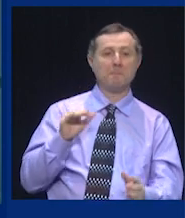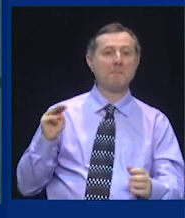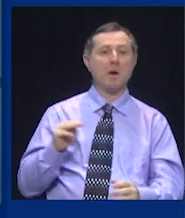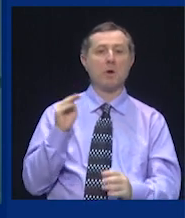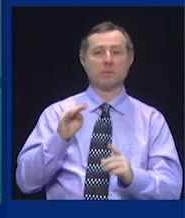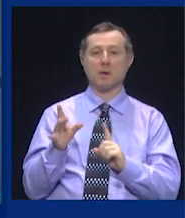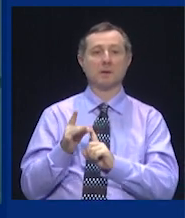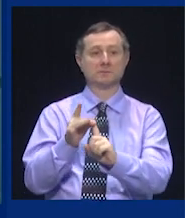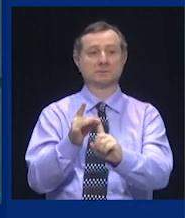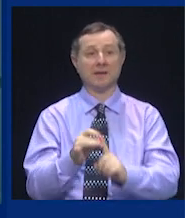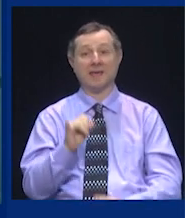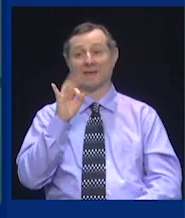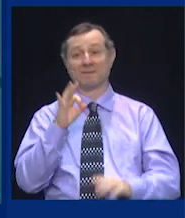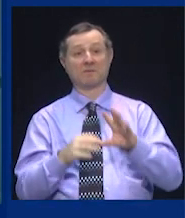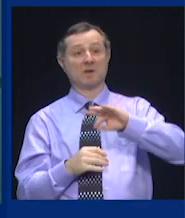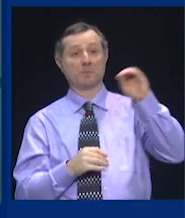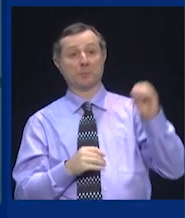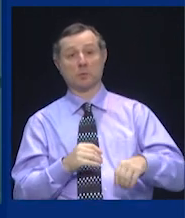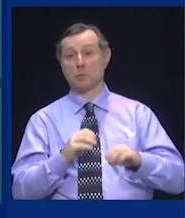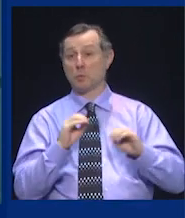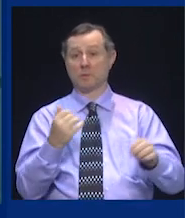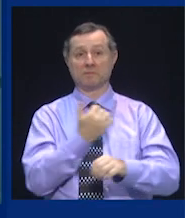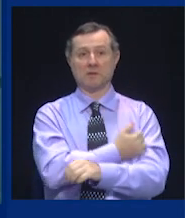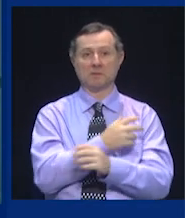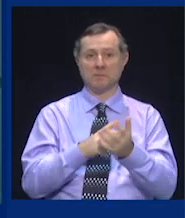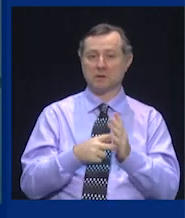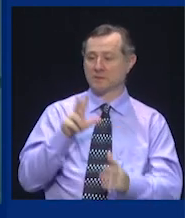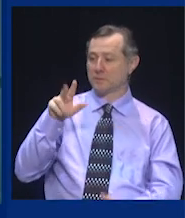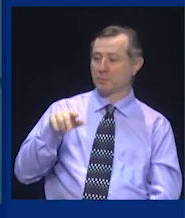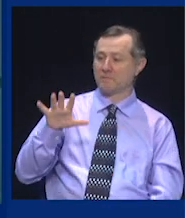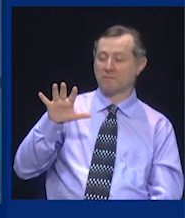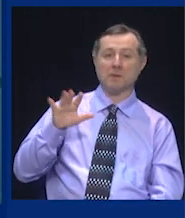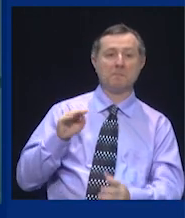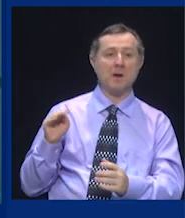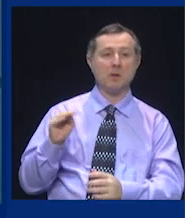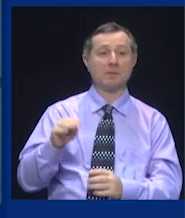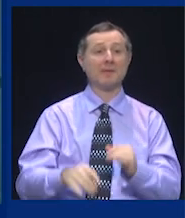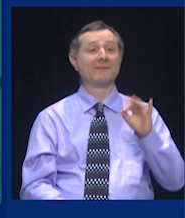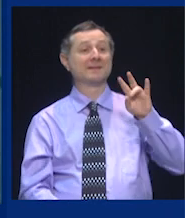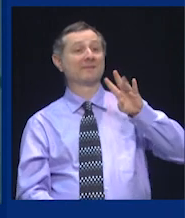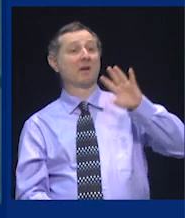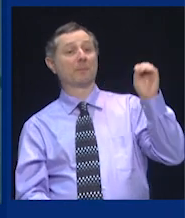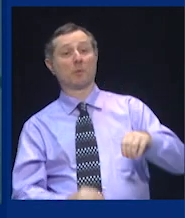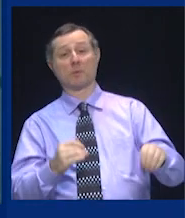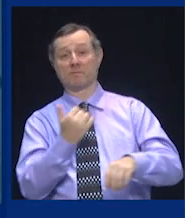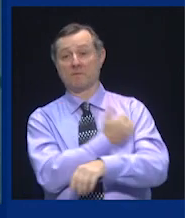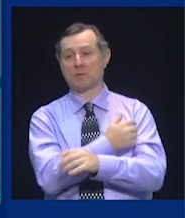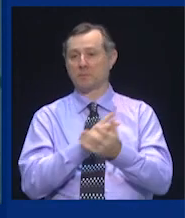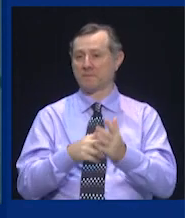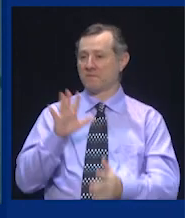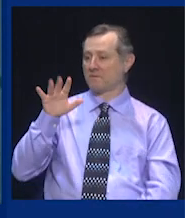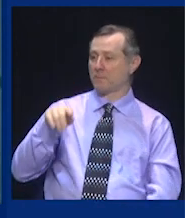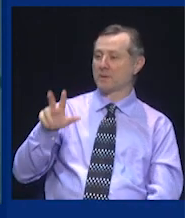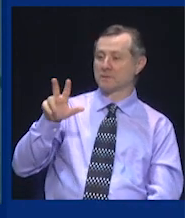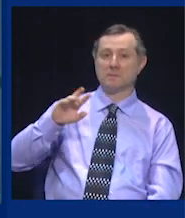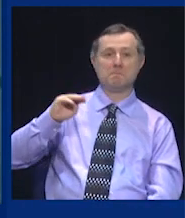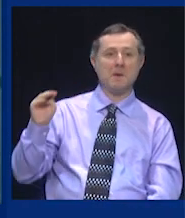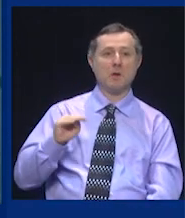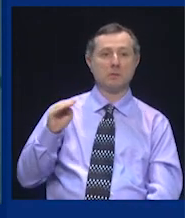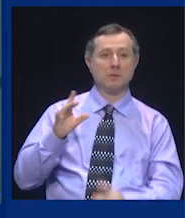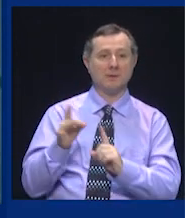cases. 75%, that's 5.3 million cases. Well, how many cases did we have before? All of last year,